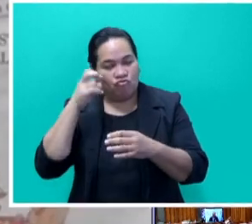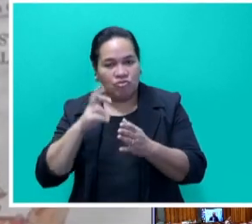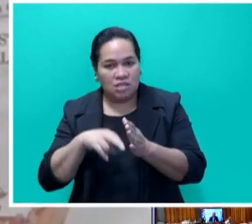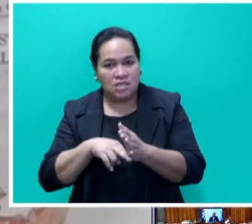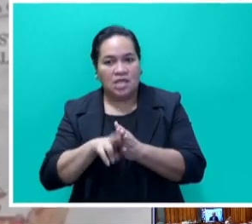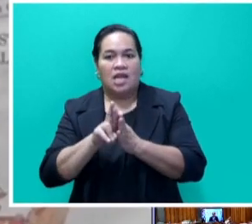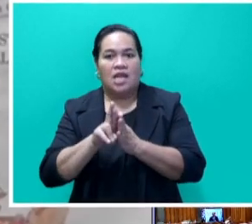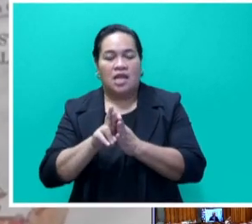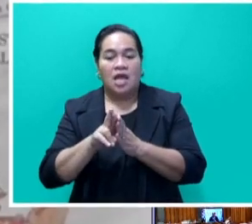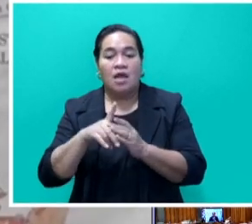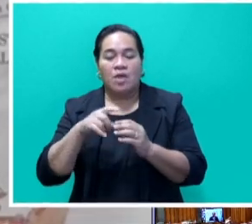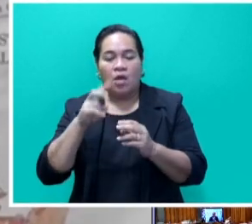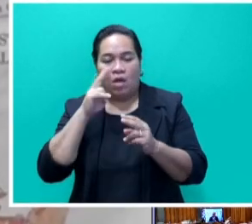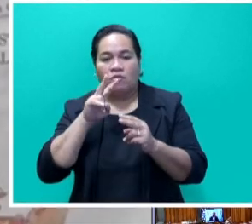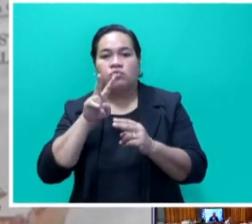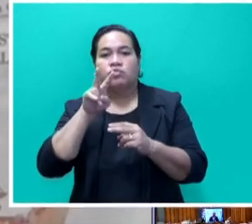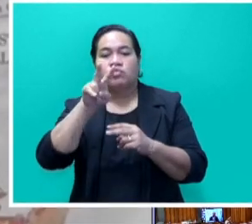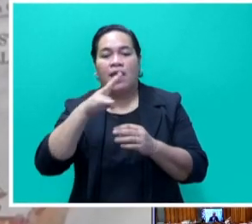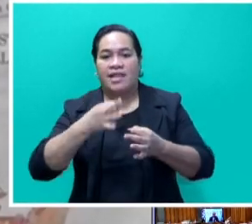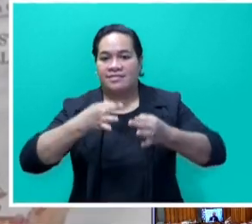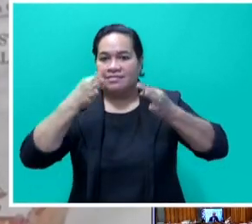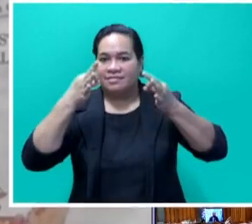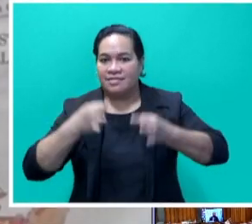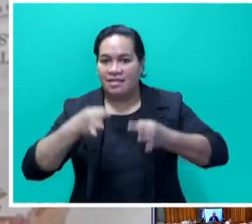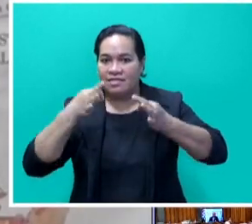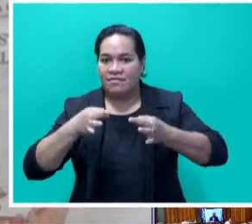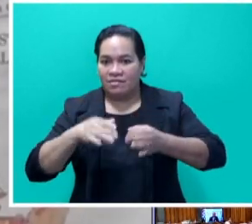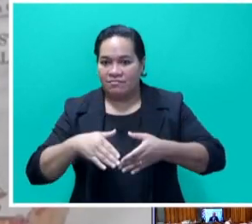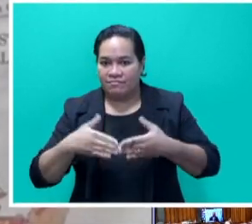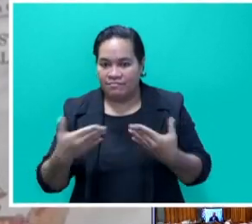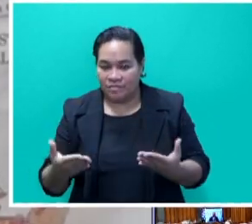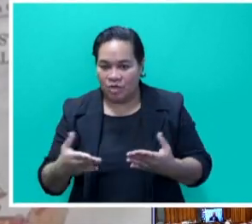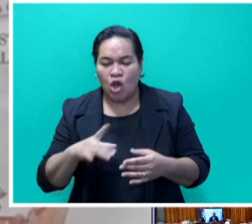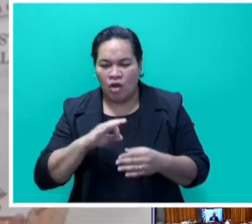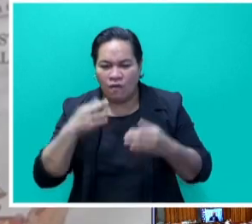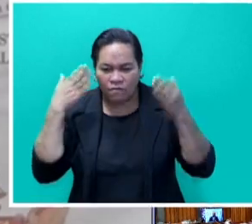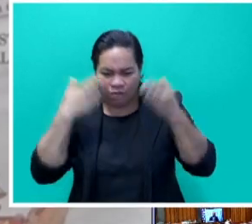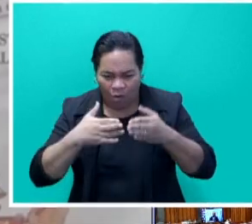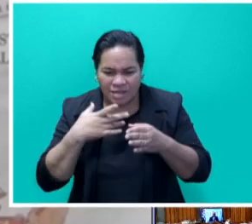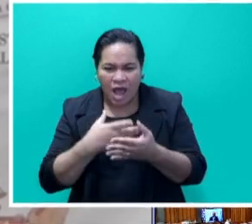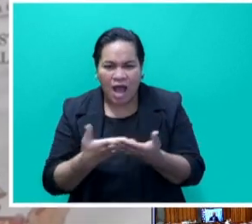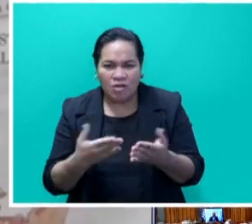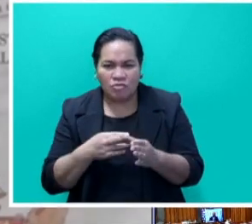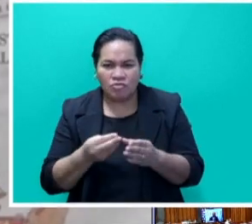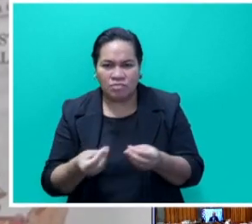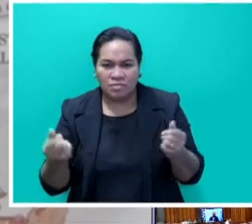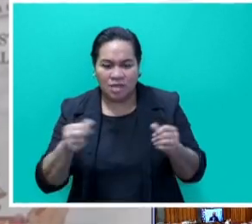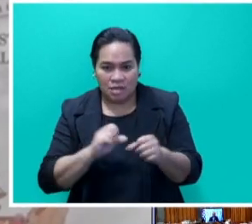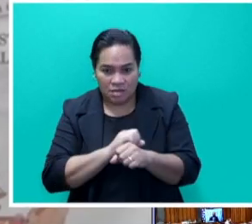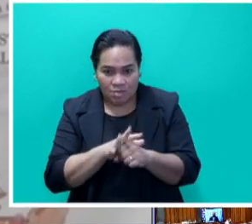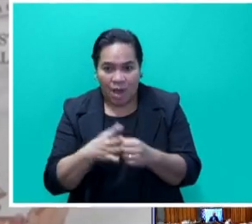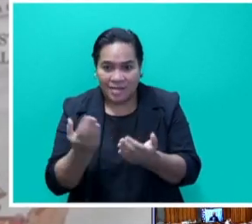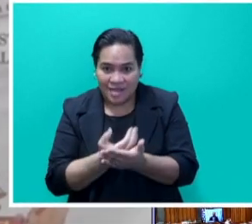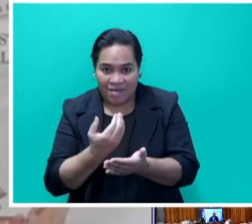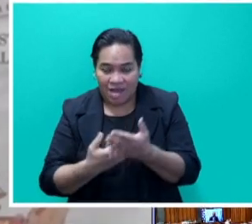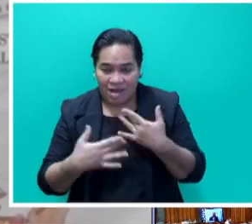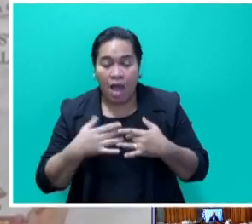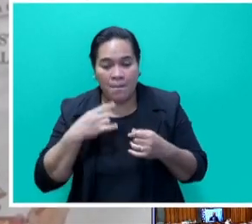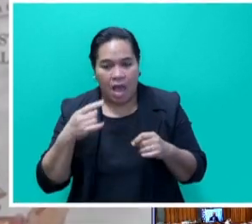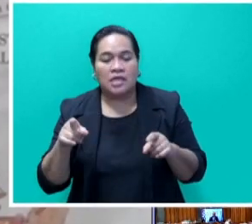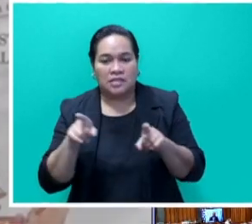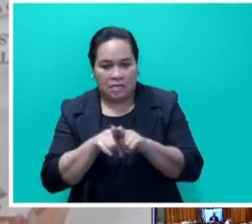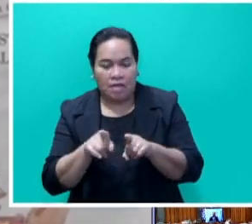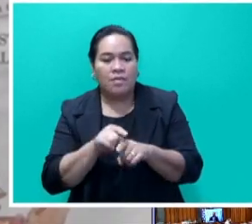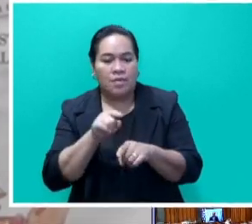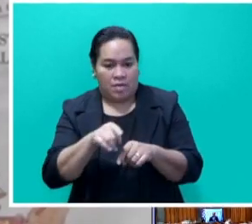but far-looking and decisive. We are focused not only on addressing COVID and saving lives, but at the same time addressing the consequences